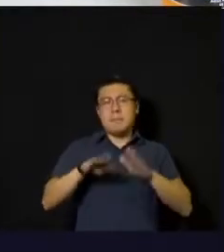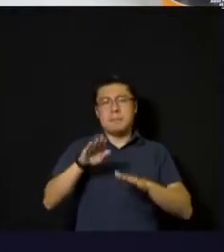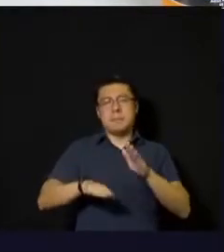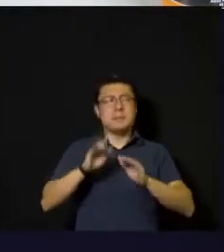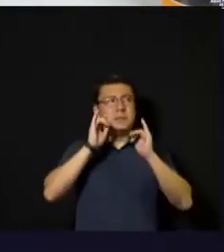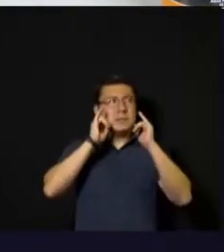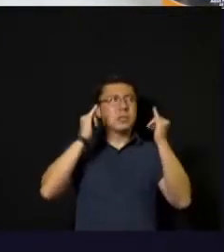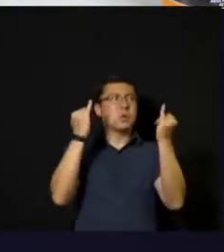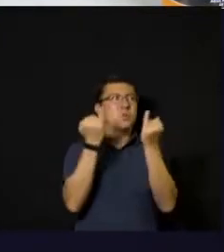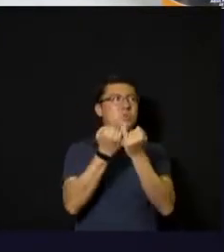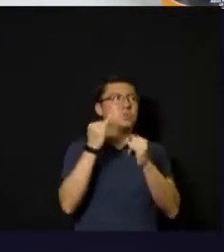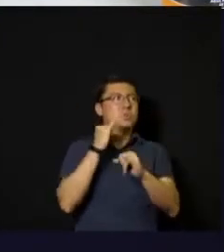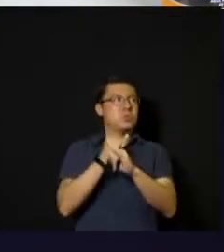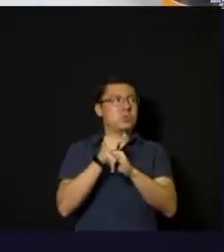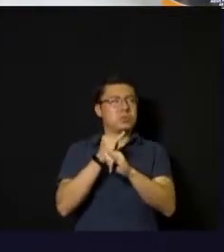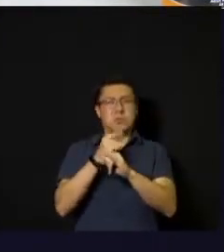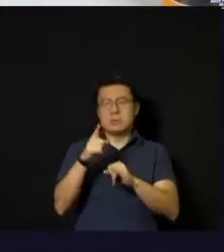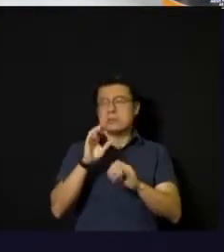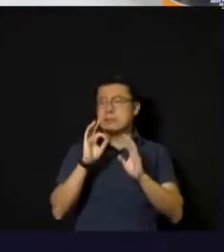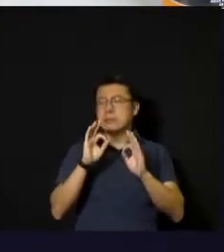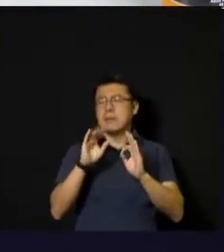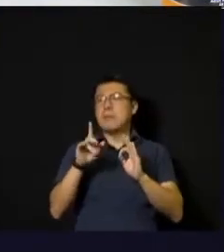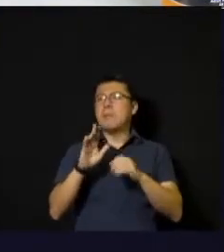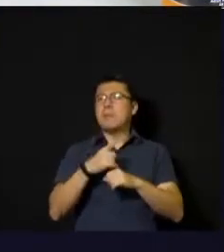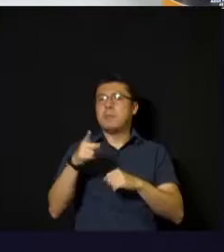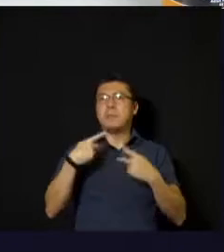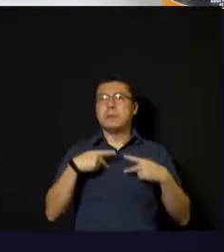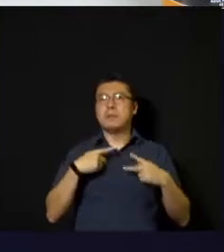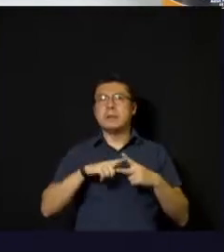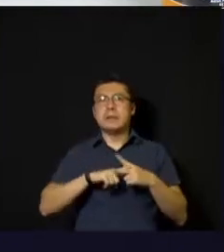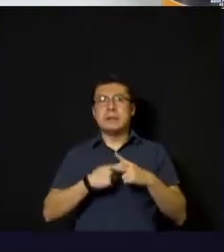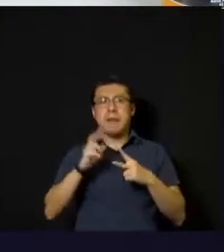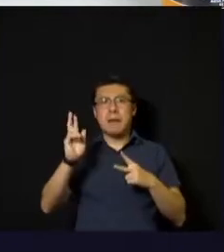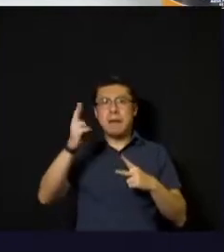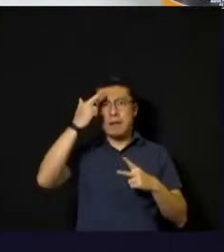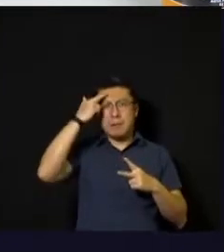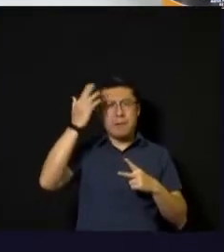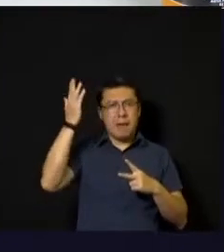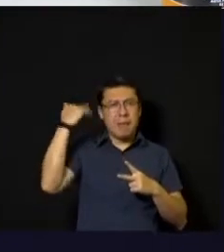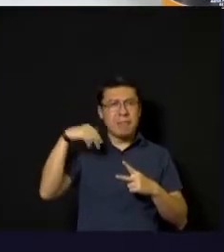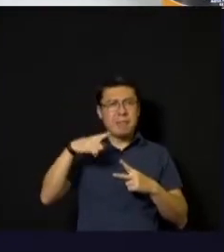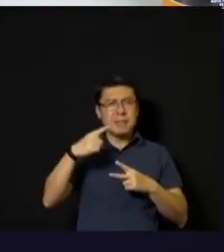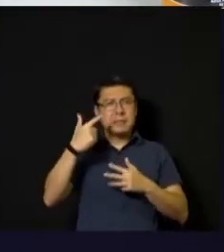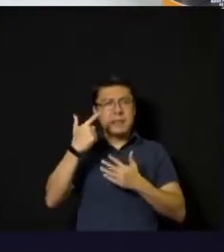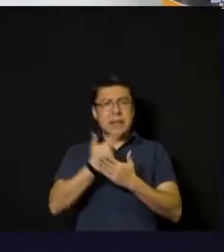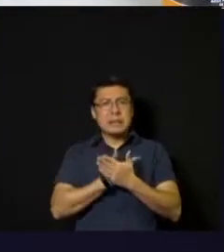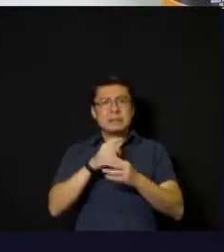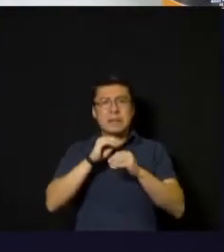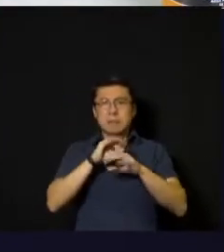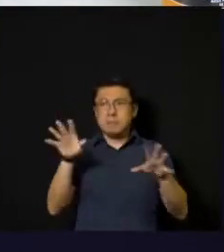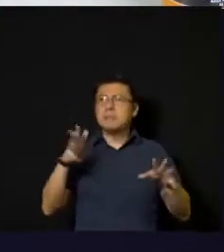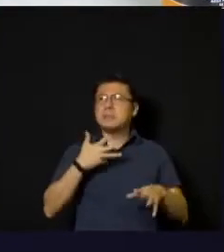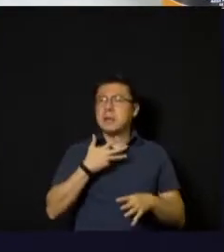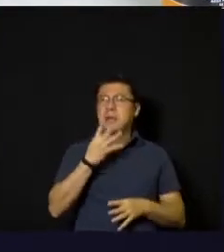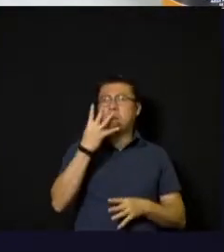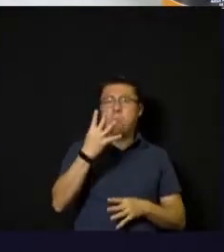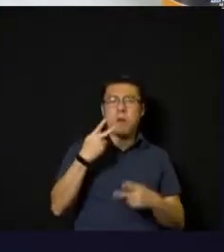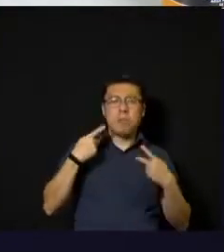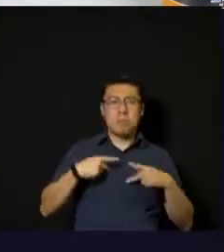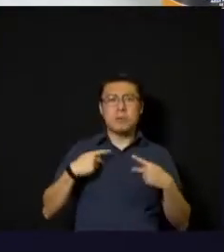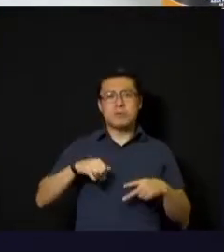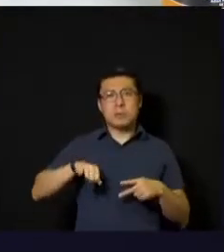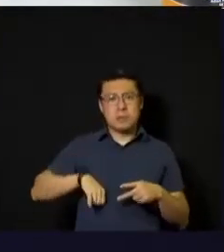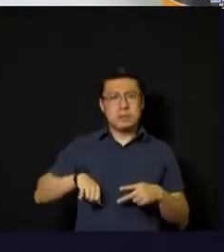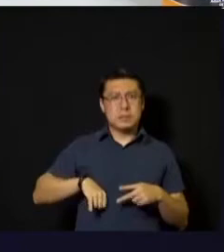many virtual meetings, and it's super because when they are beginning, they say, "Oh, remember the diffusion list? Well, 4 people are